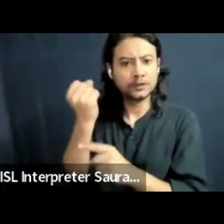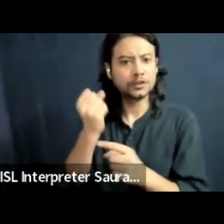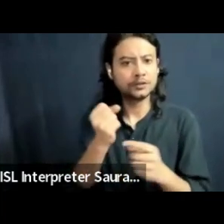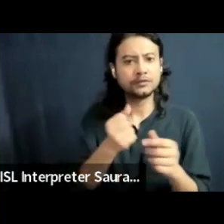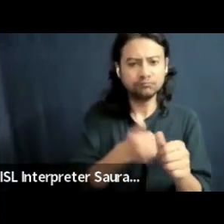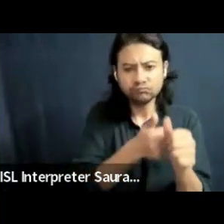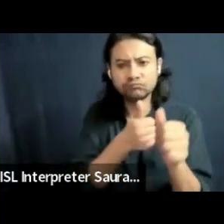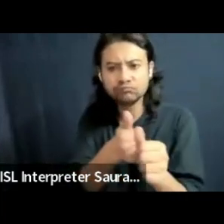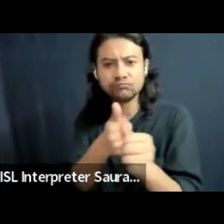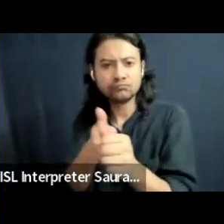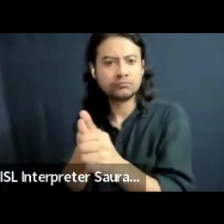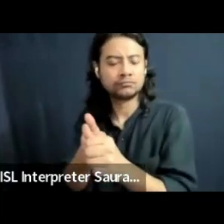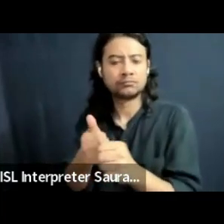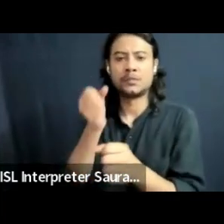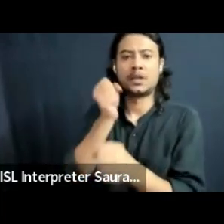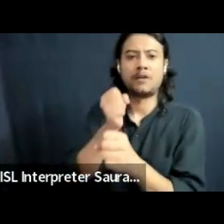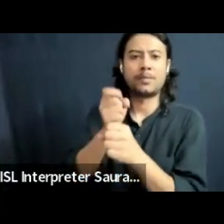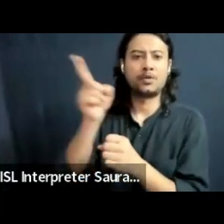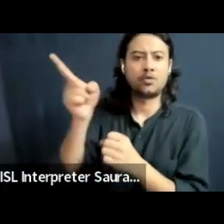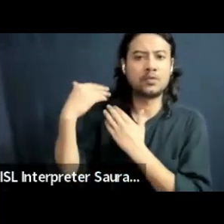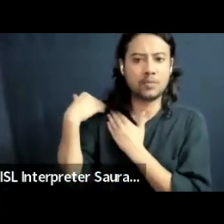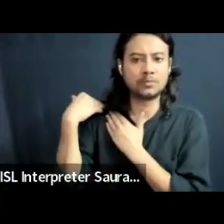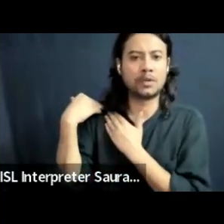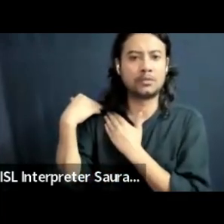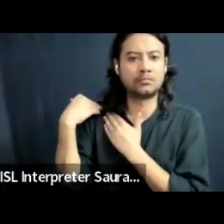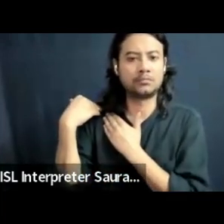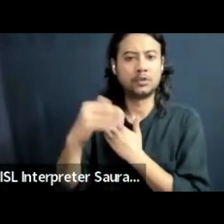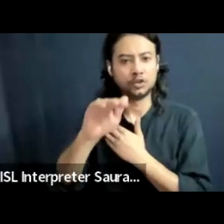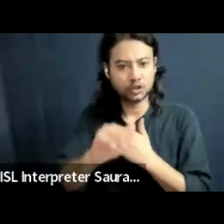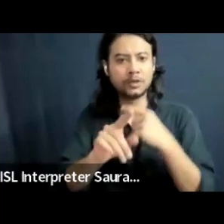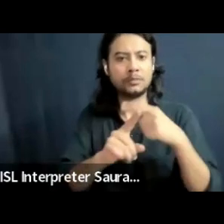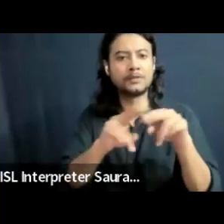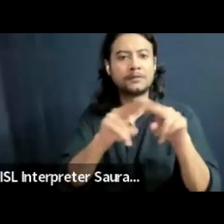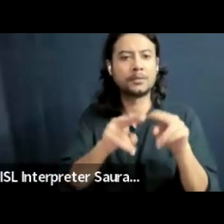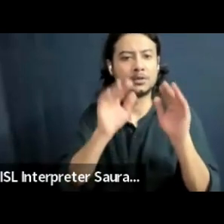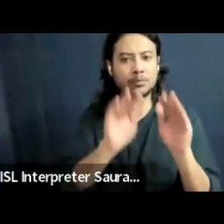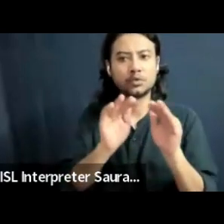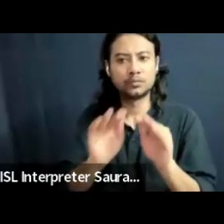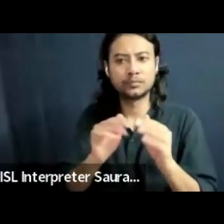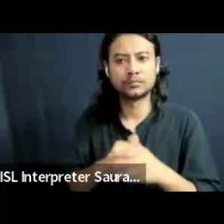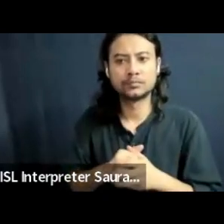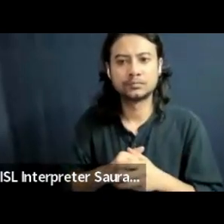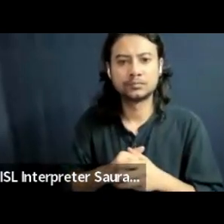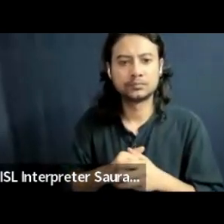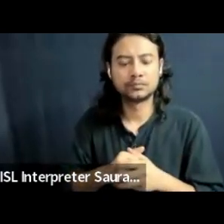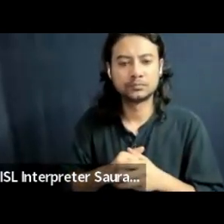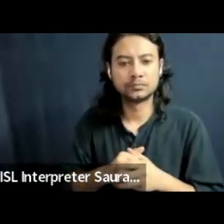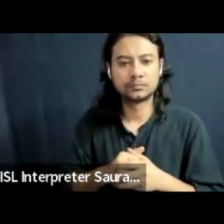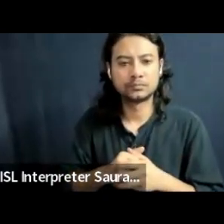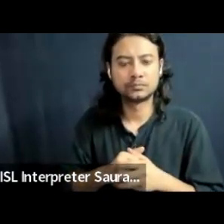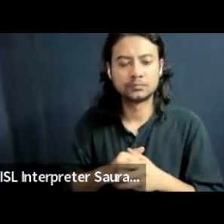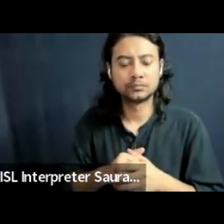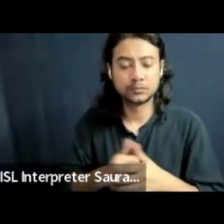with disabilities and their families. Children with disabilities are often left behind when we start working